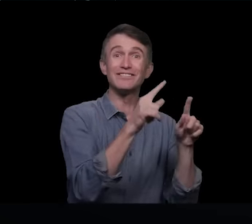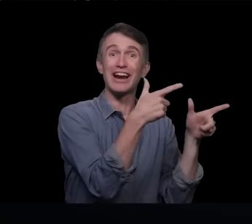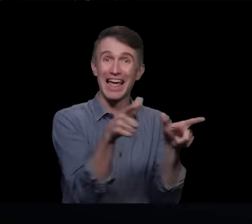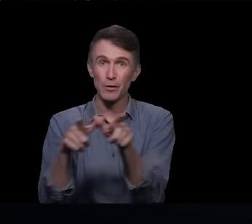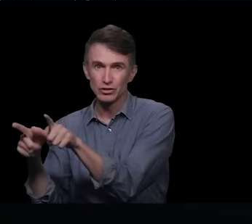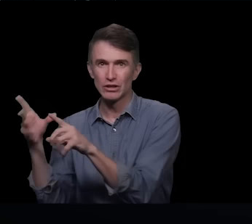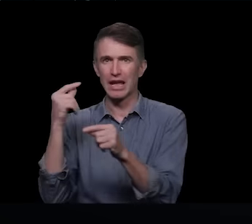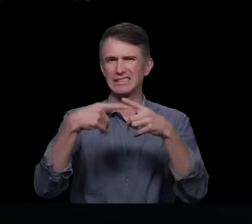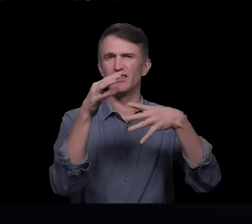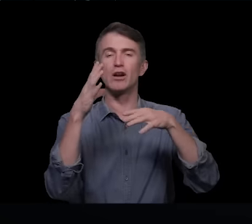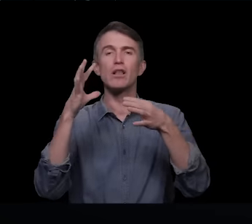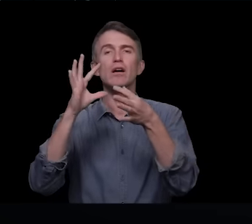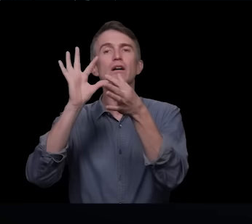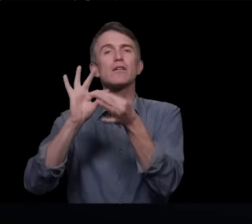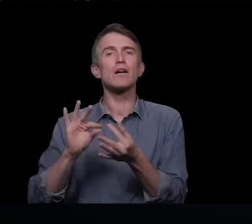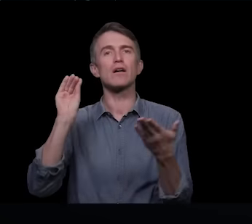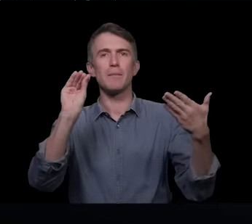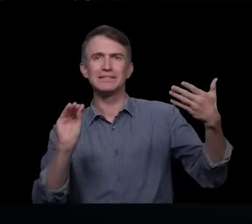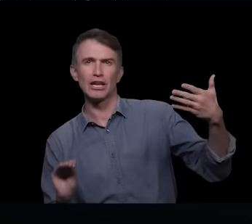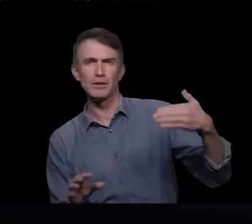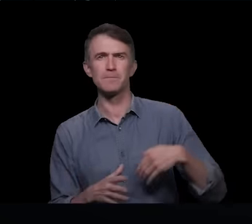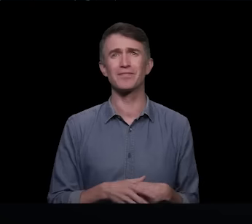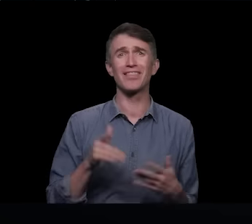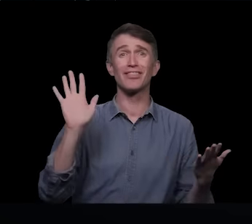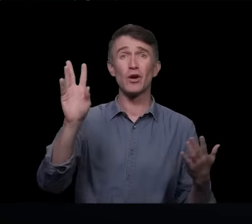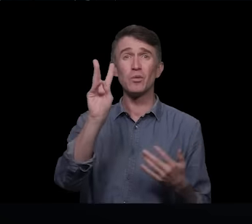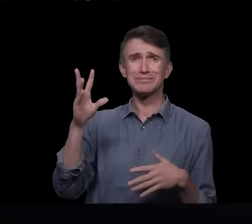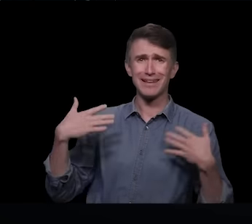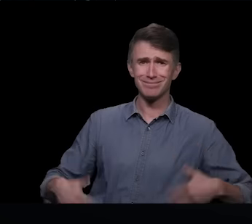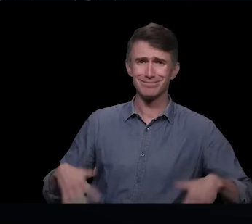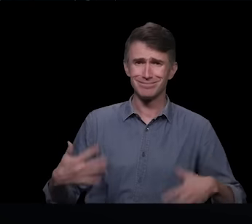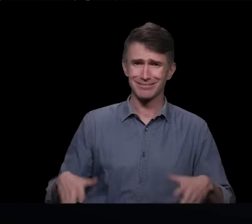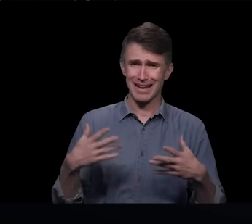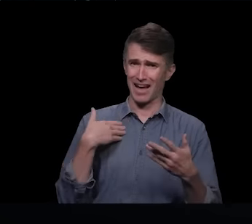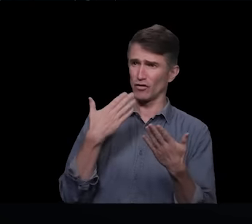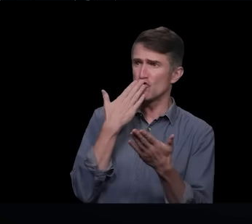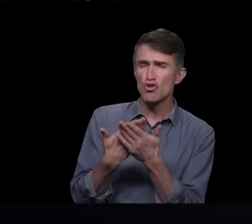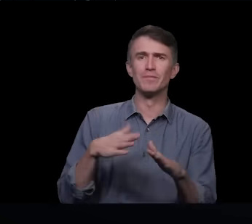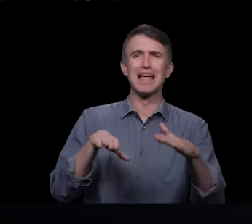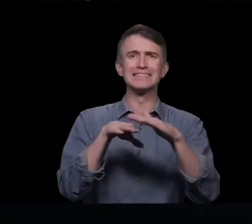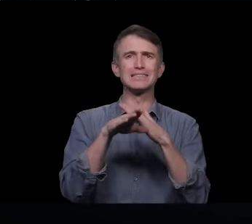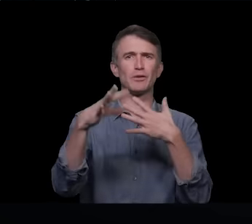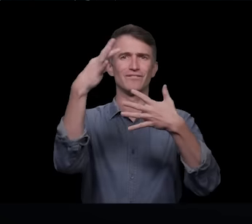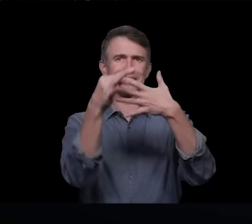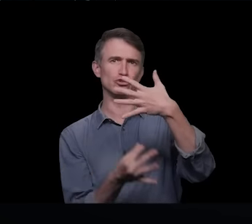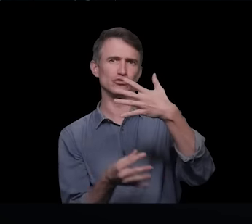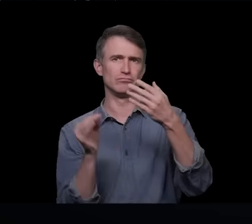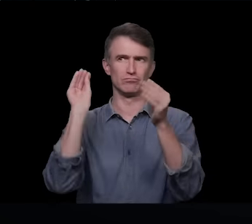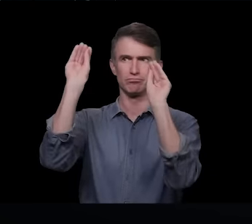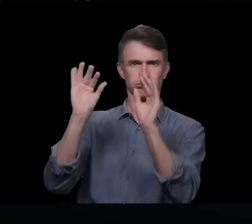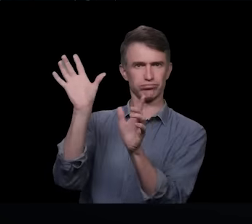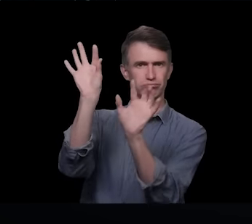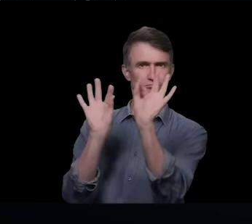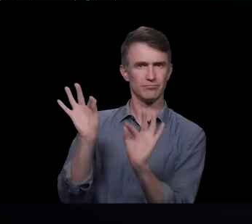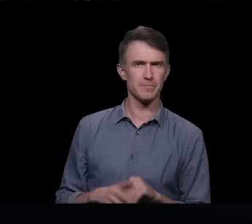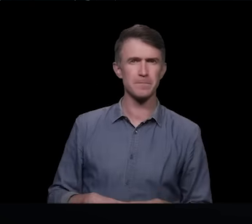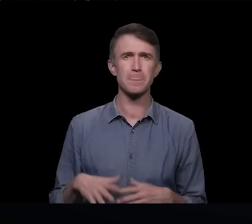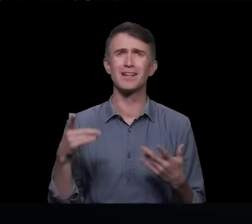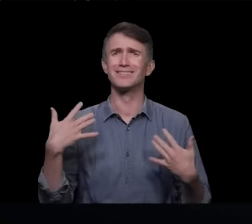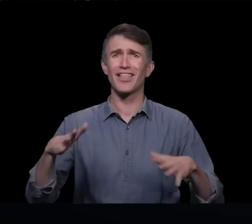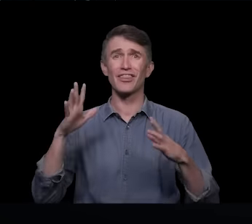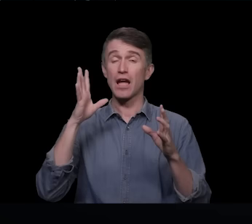multi-language audio, and commentary. Their website even provides guidance for content creators to improve